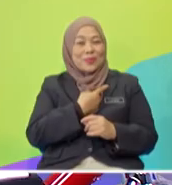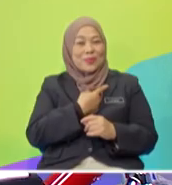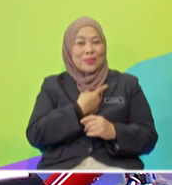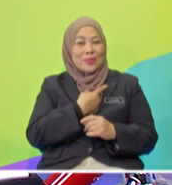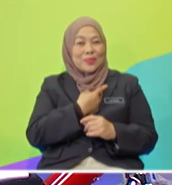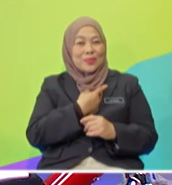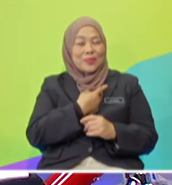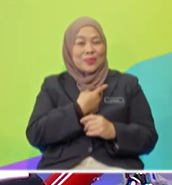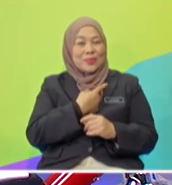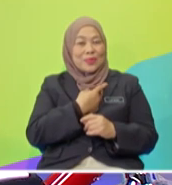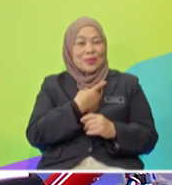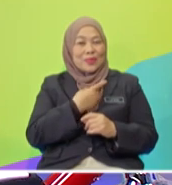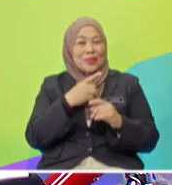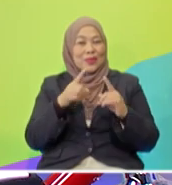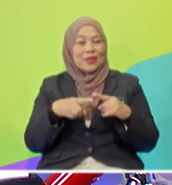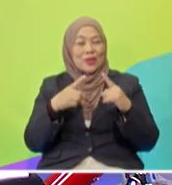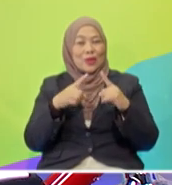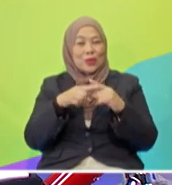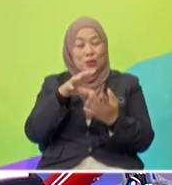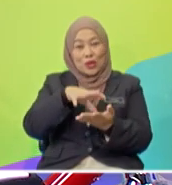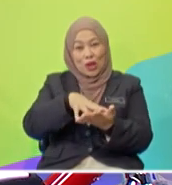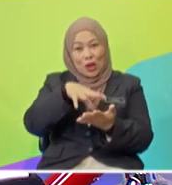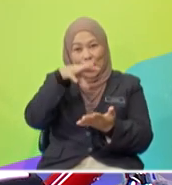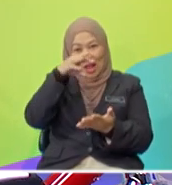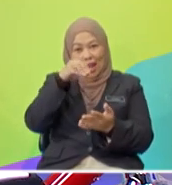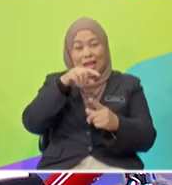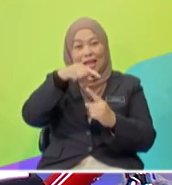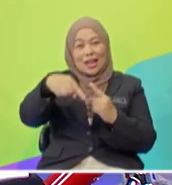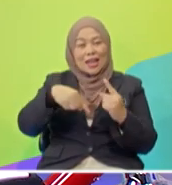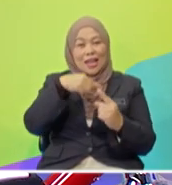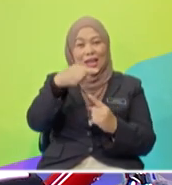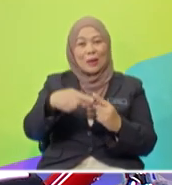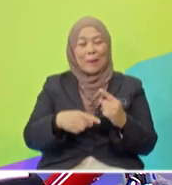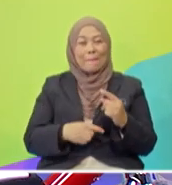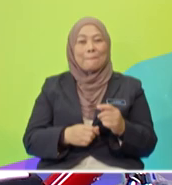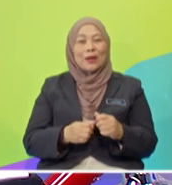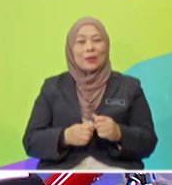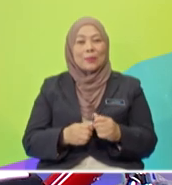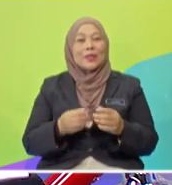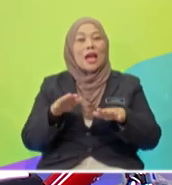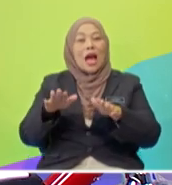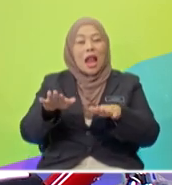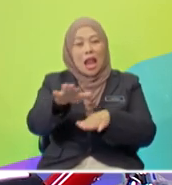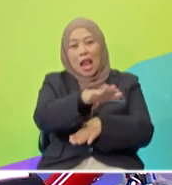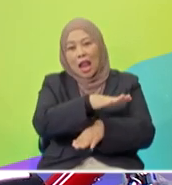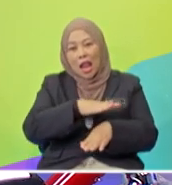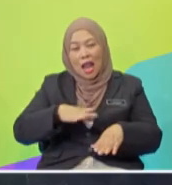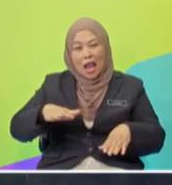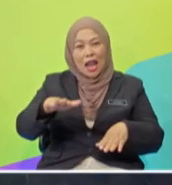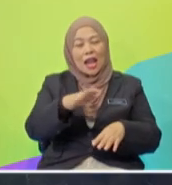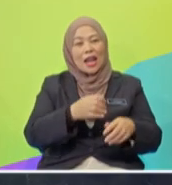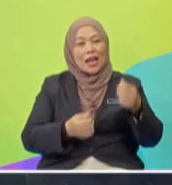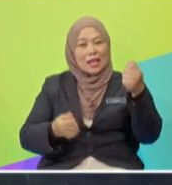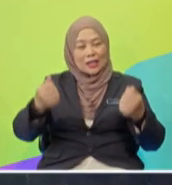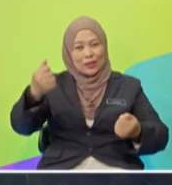Correct. But today our main topic will be land transport. We are going